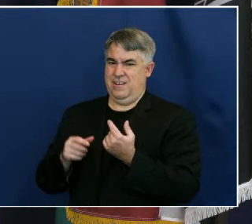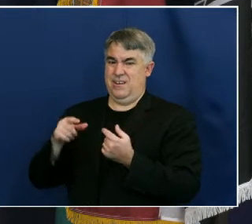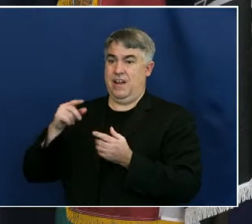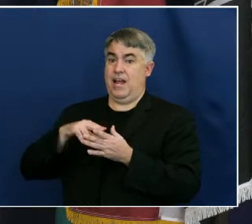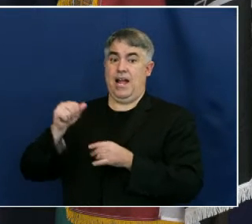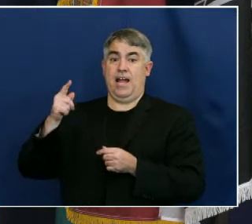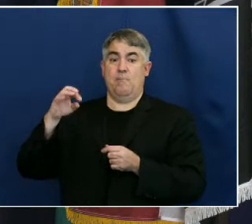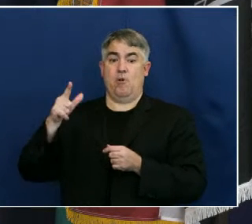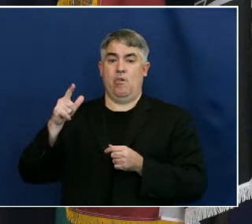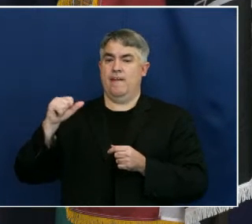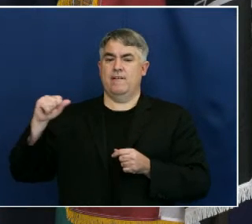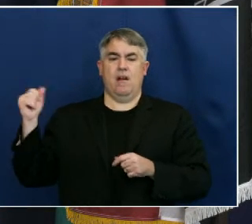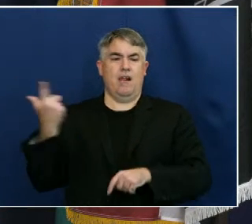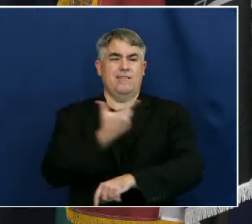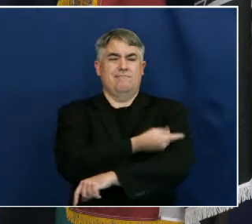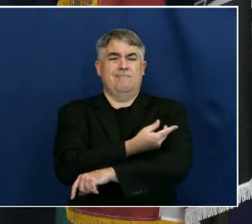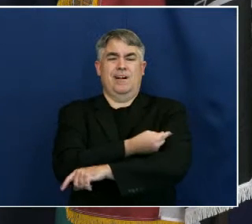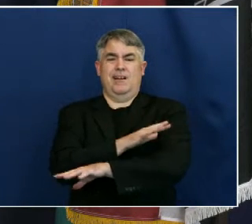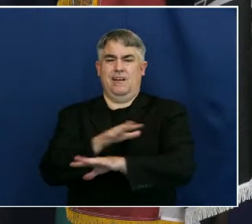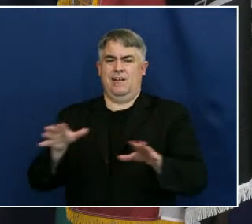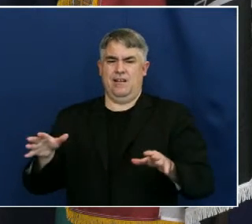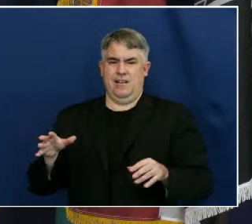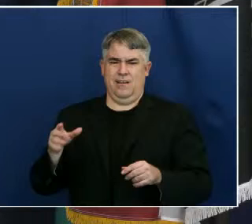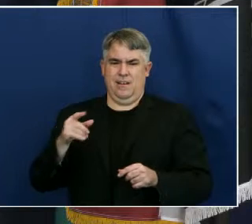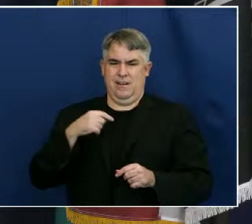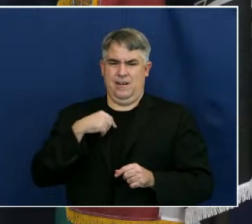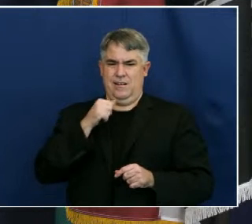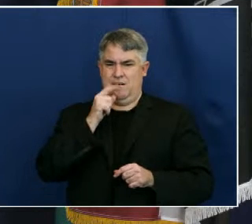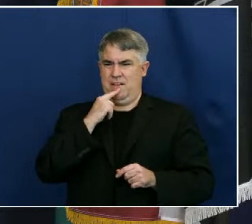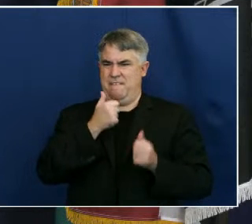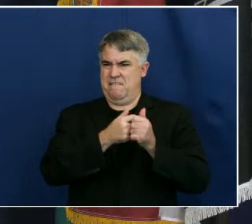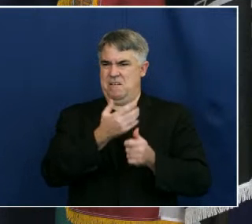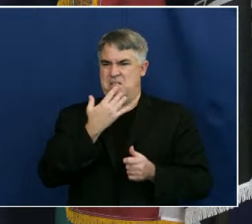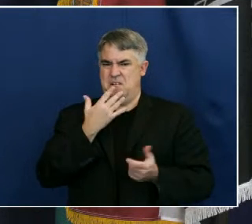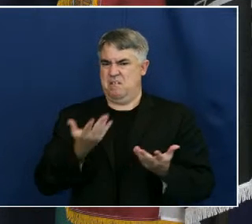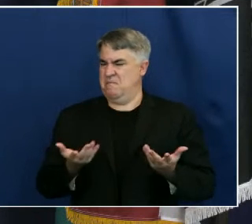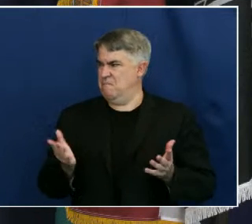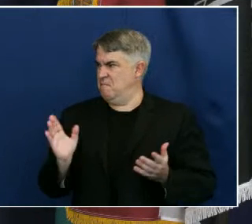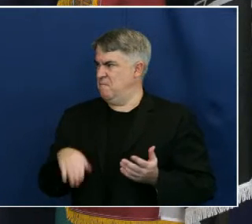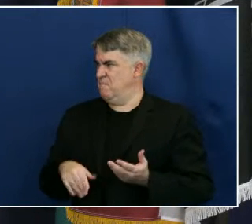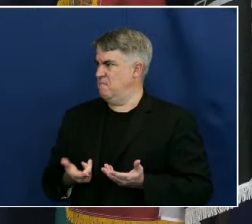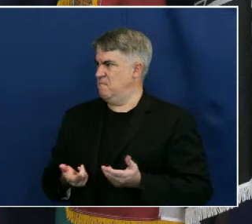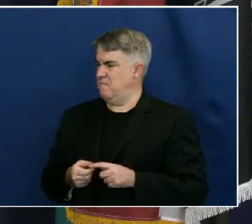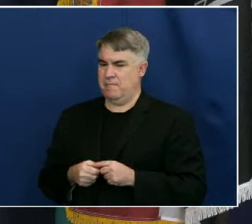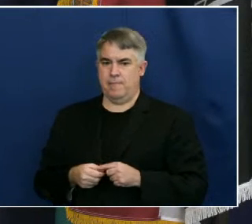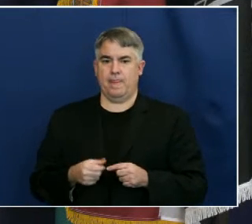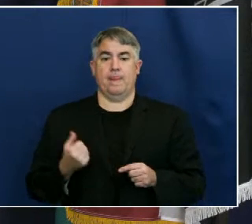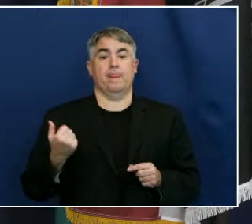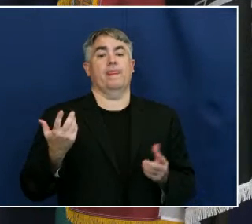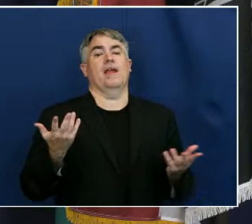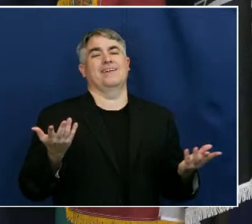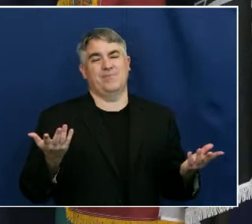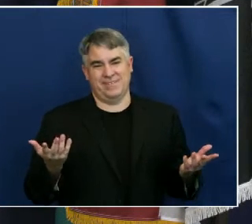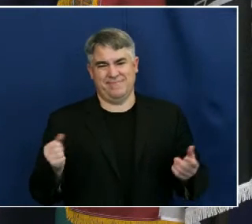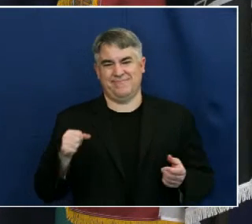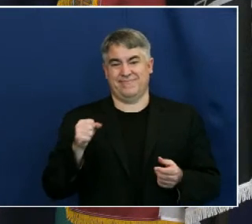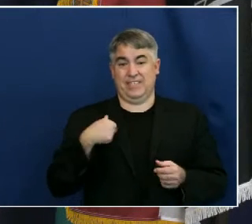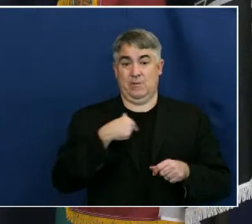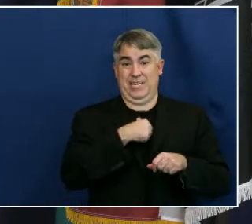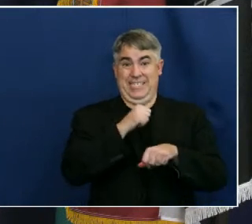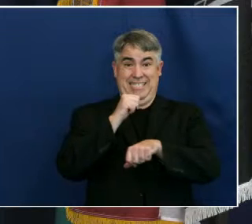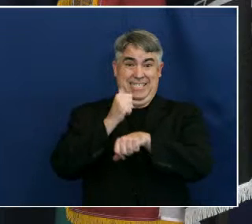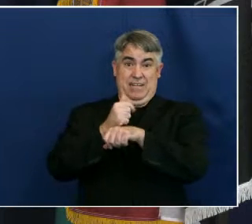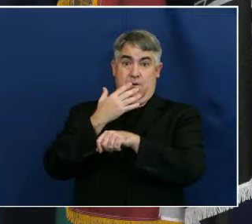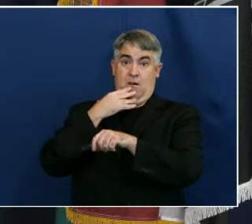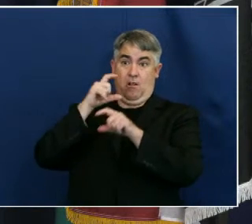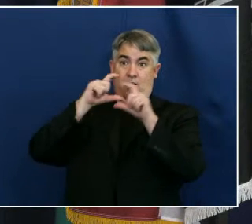fully open? Well, we'll see. We'll see what evolves with the tier structure. Obviously, the tier system was put in place to slow